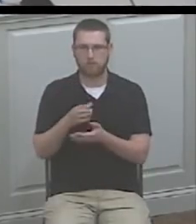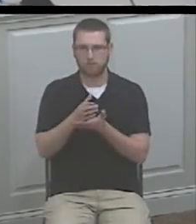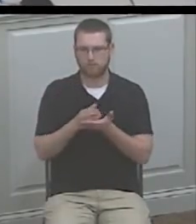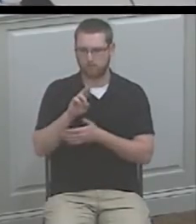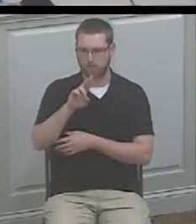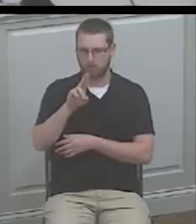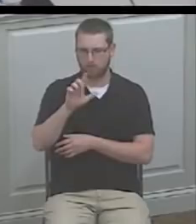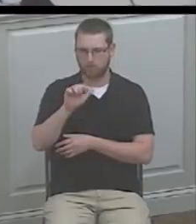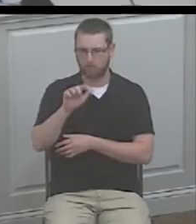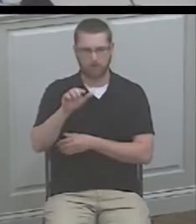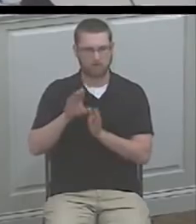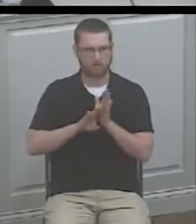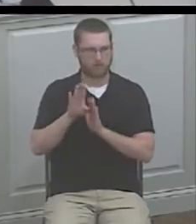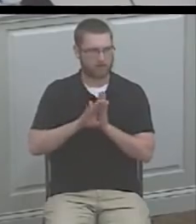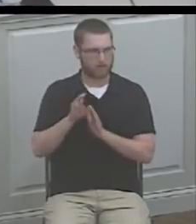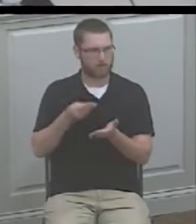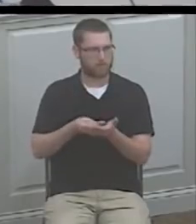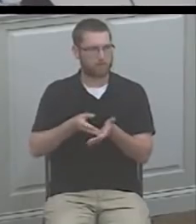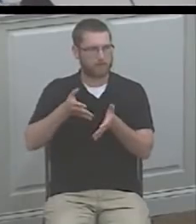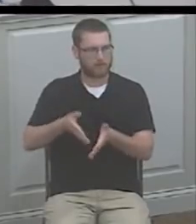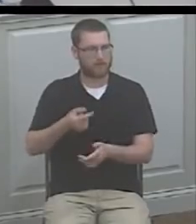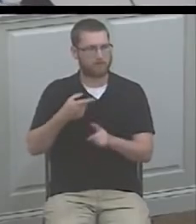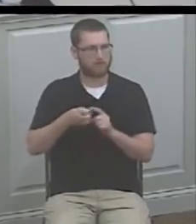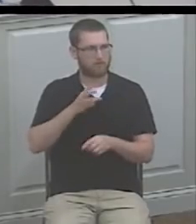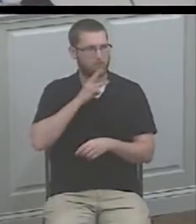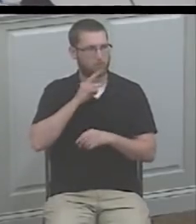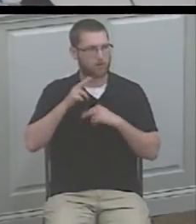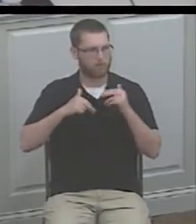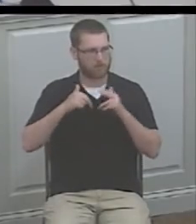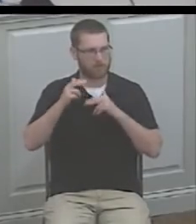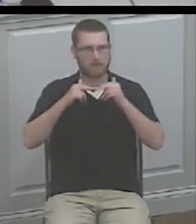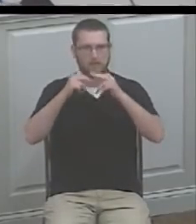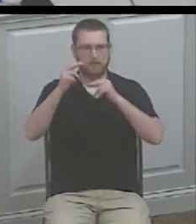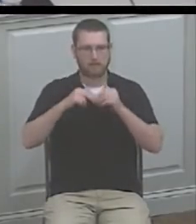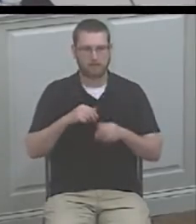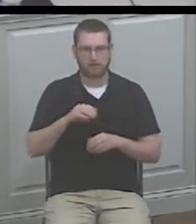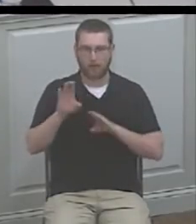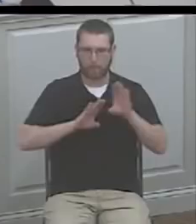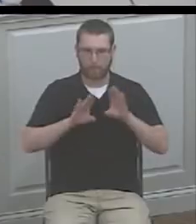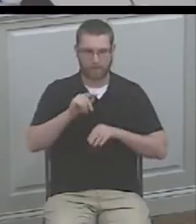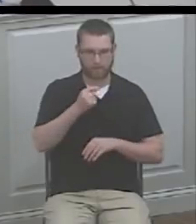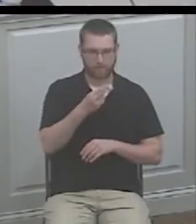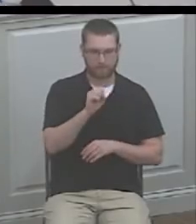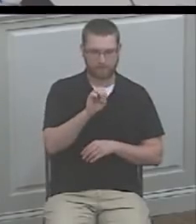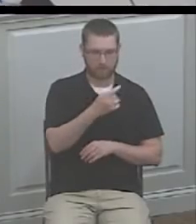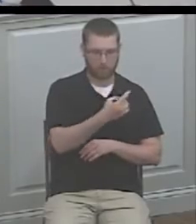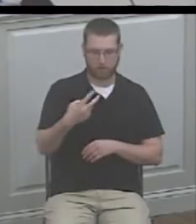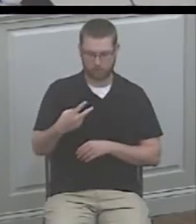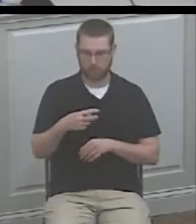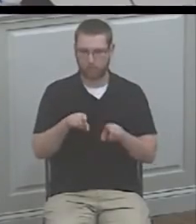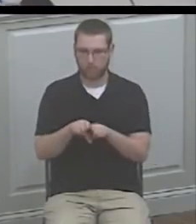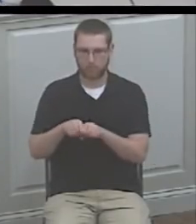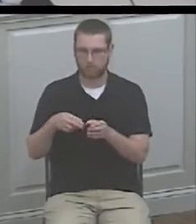from the construction of the water plant. The project as bid was phase one and two, as referenced